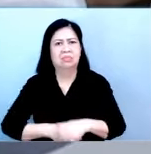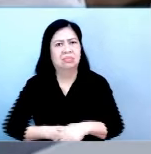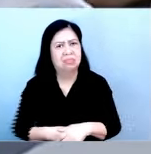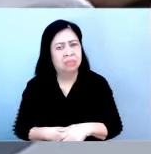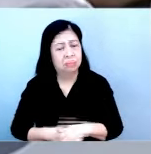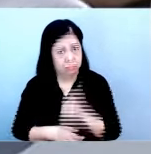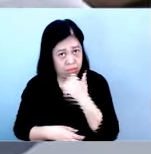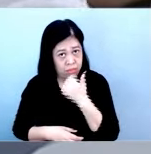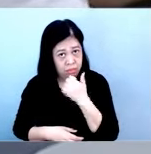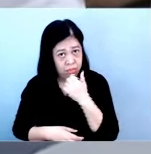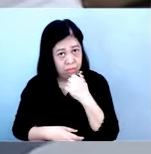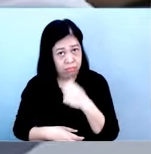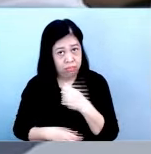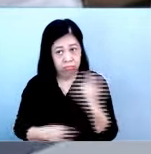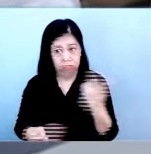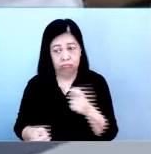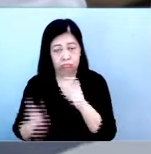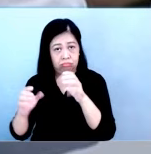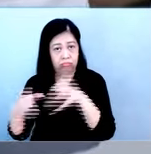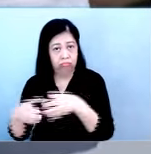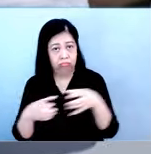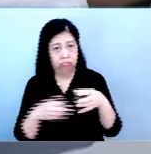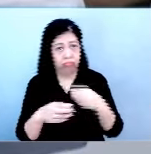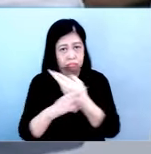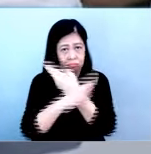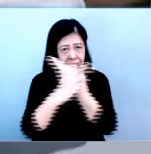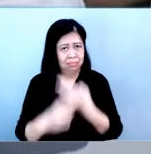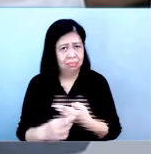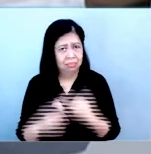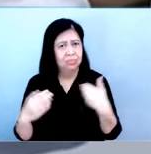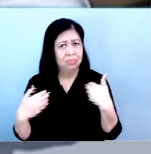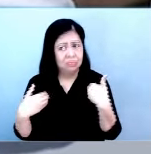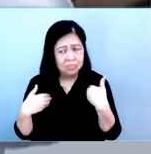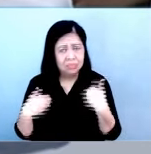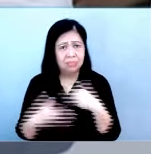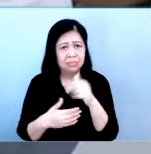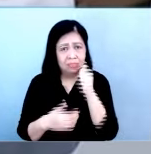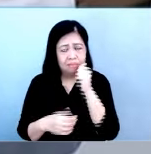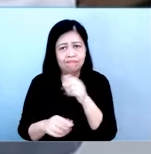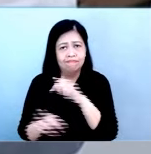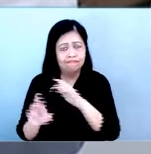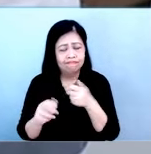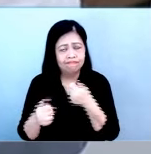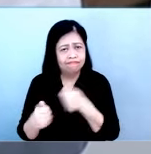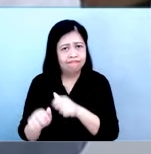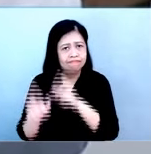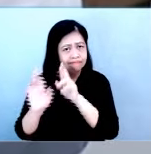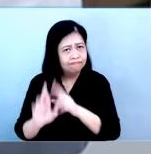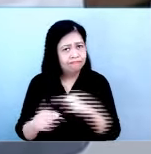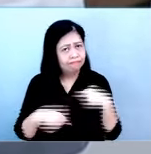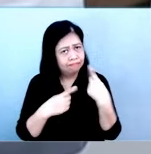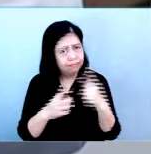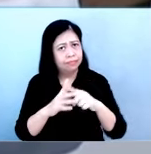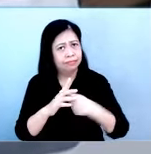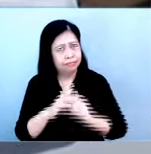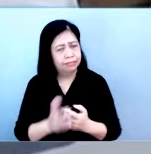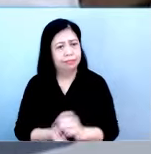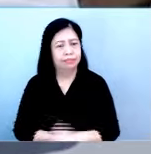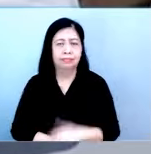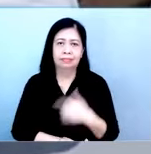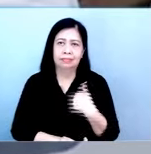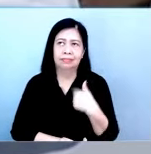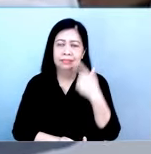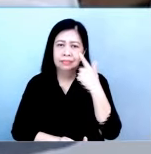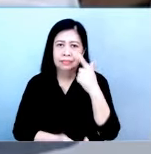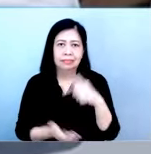we violated the interparliamentary courtesy, because we have always observed it from the very start, Mr. President. And I think